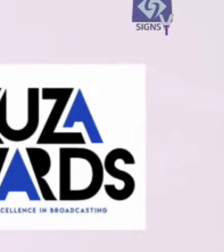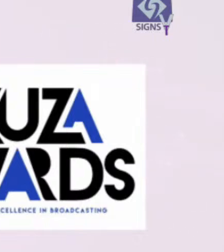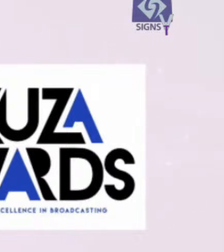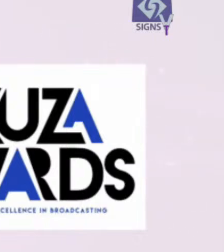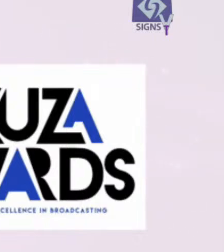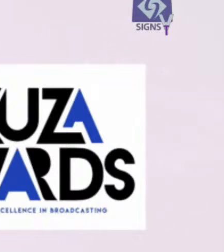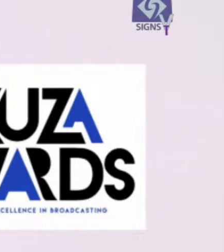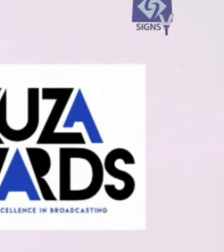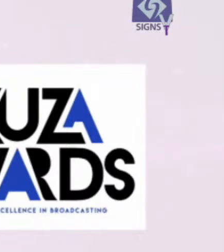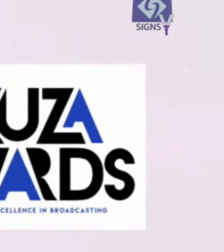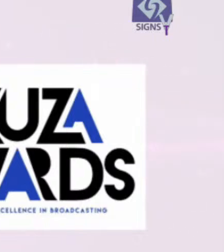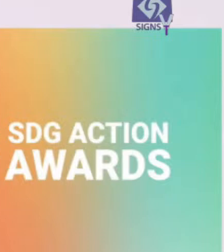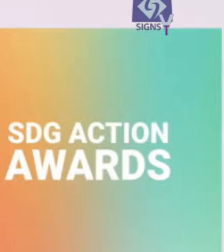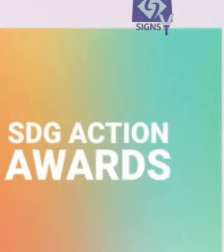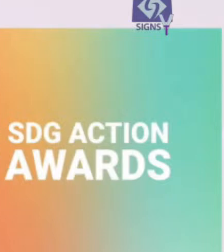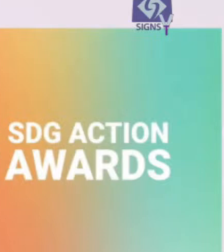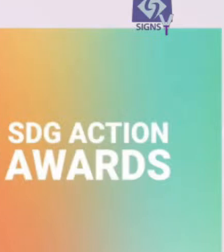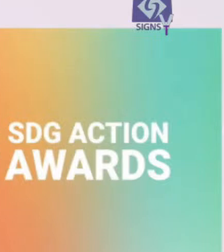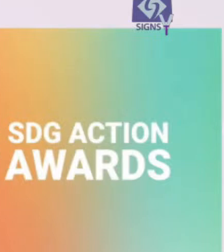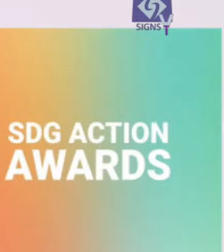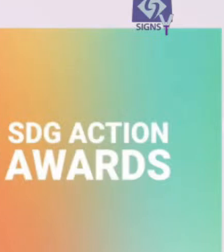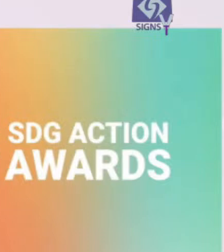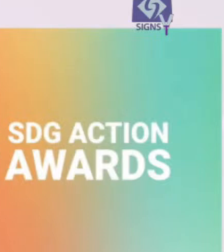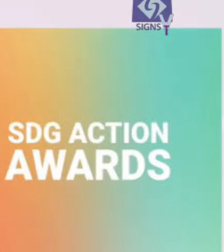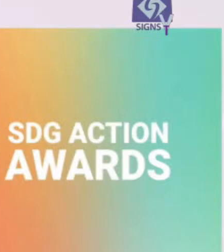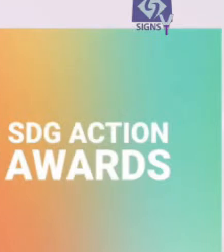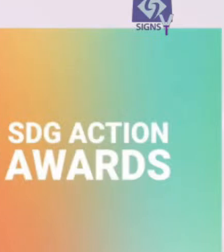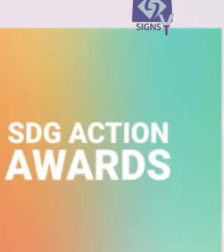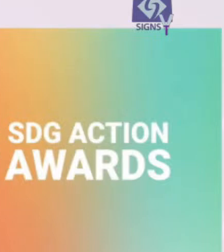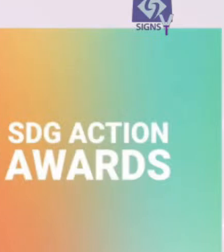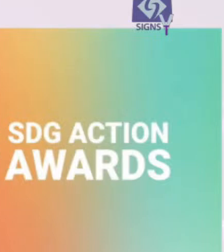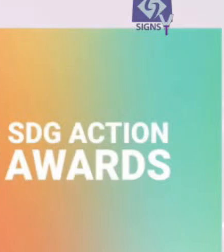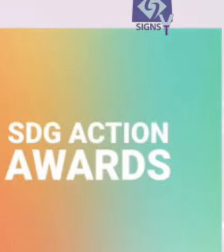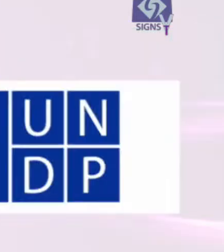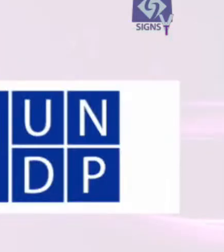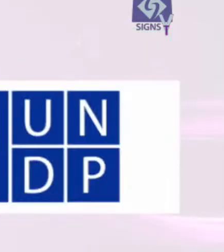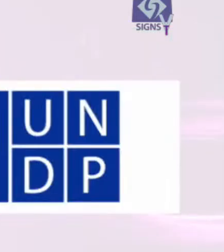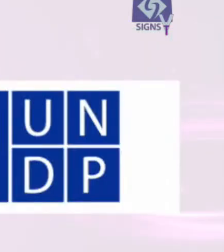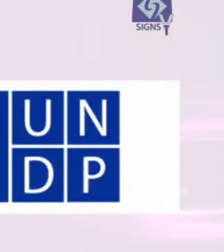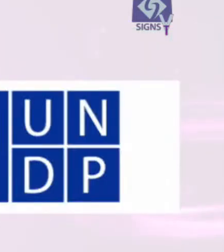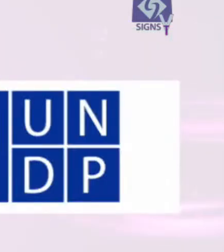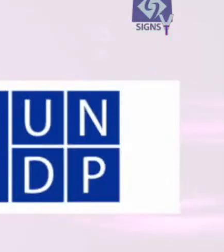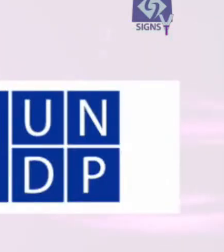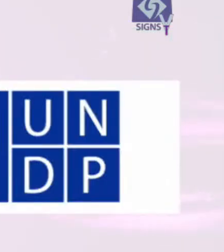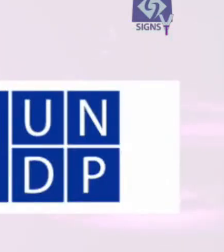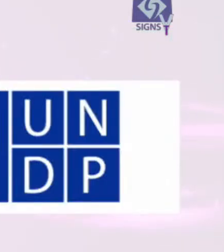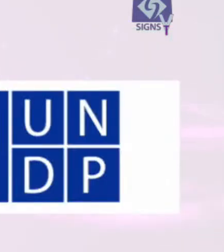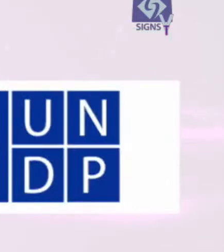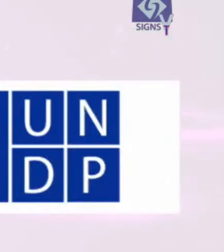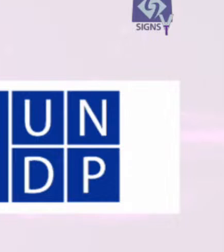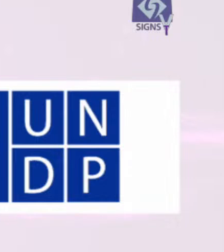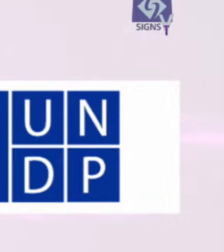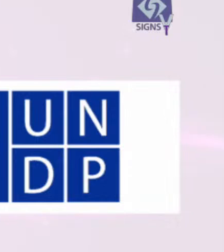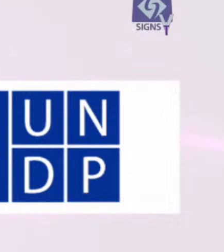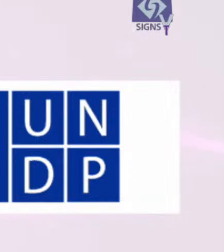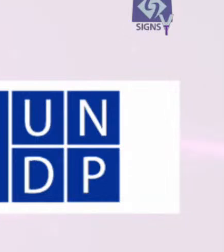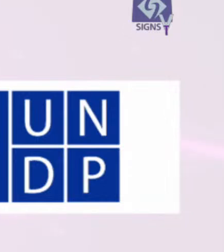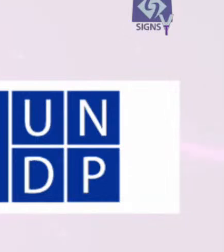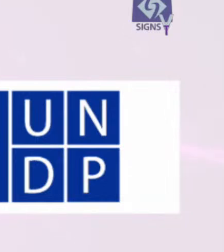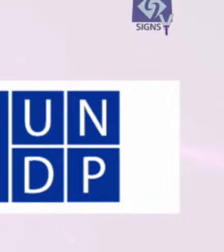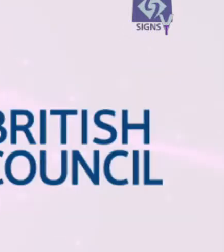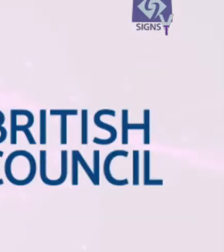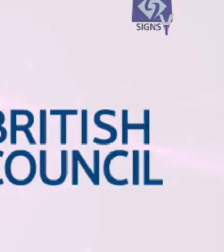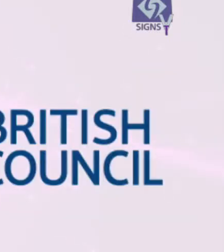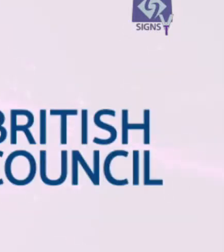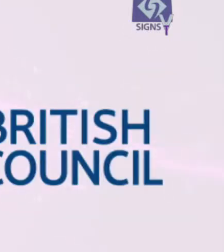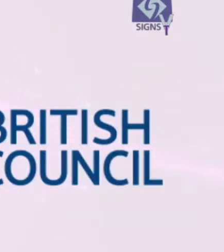2018-2019 KUSA Awards. 2018 SDG Ambassadors, an award by the